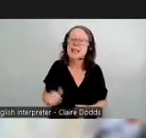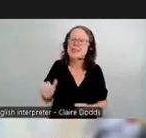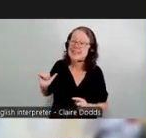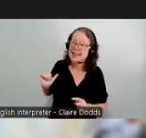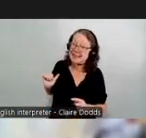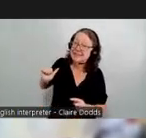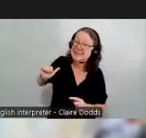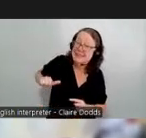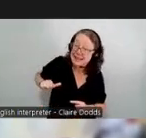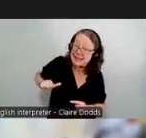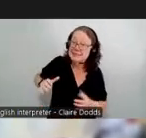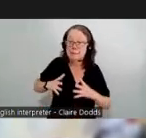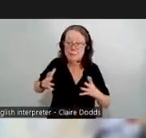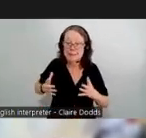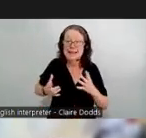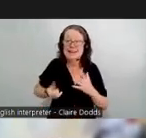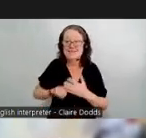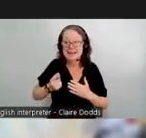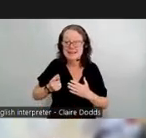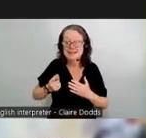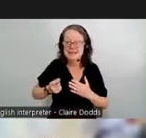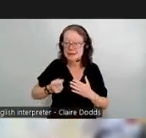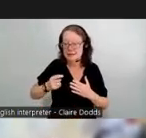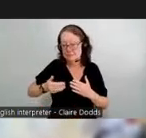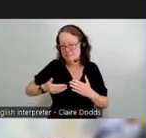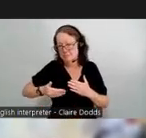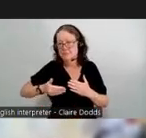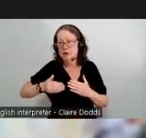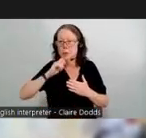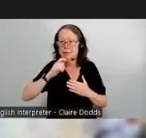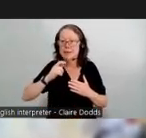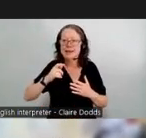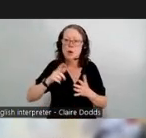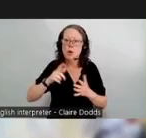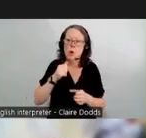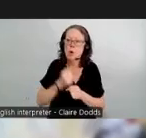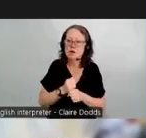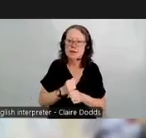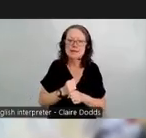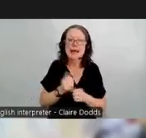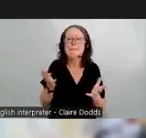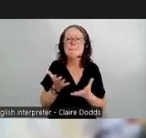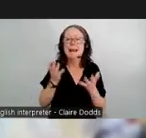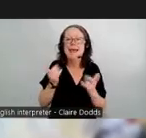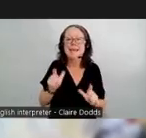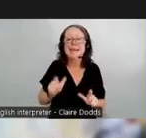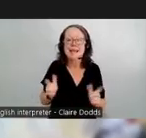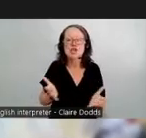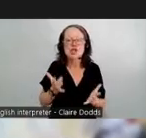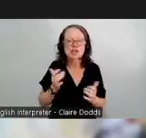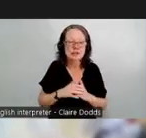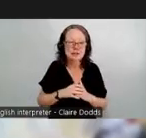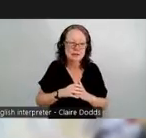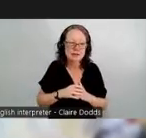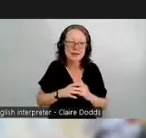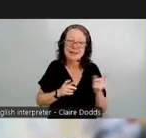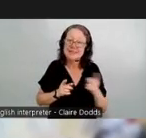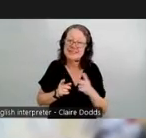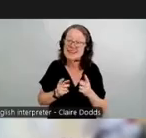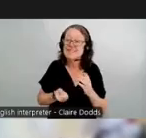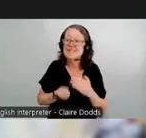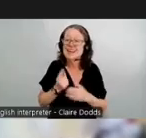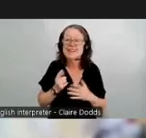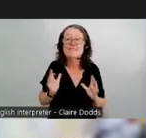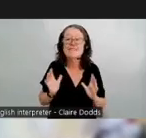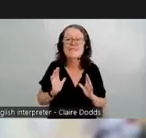next big events, which are in August, are playcations. These every summer are free. What are they